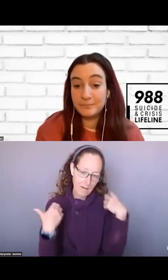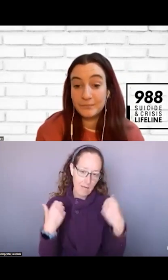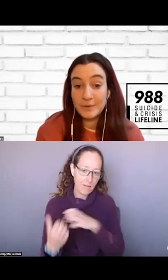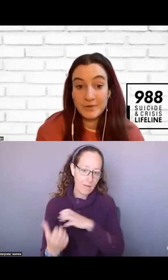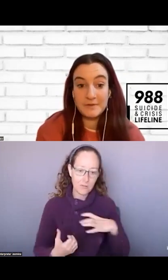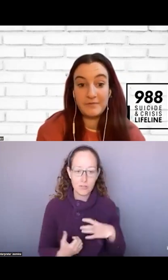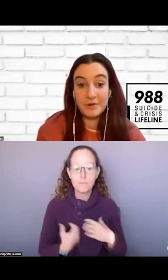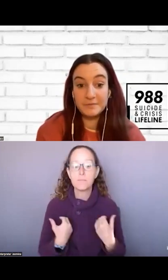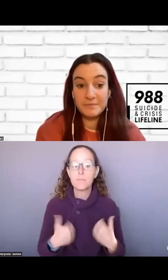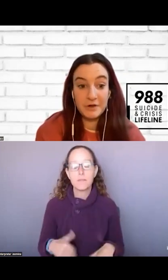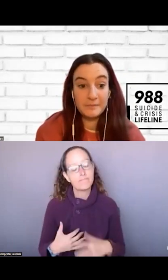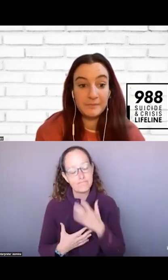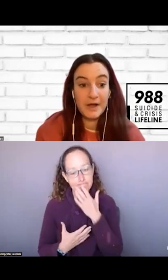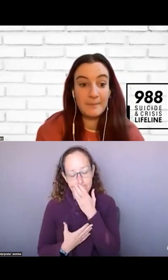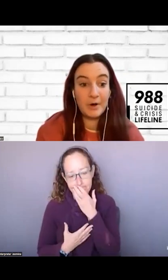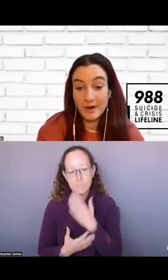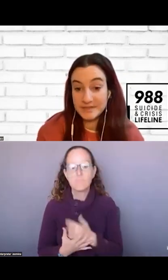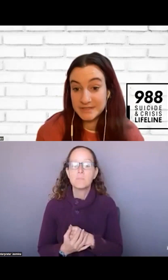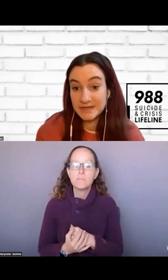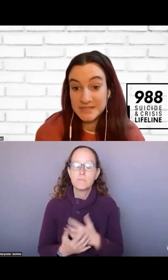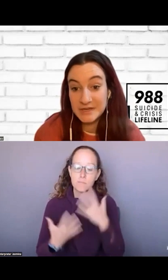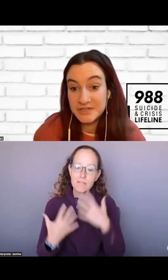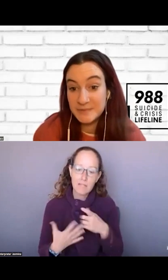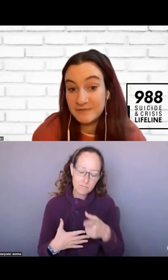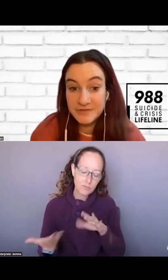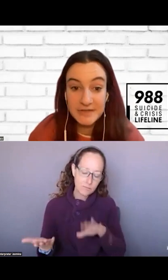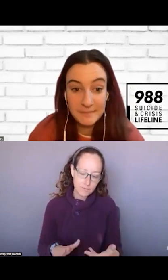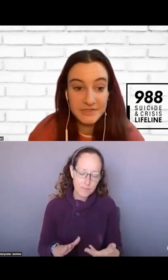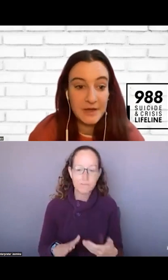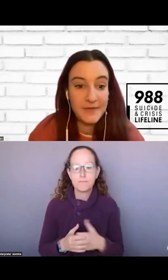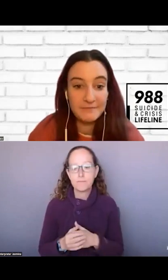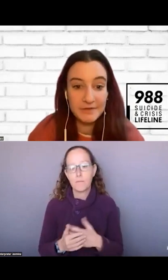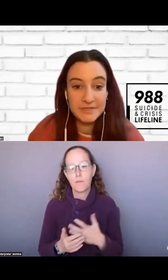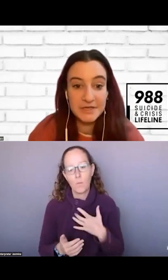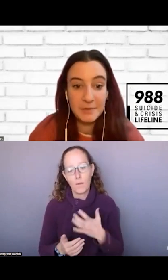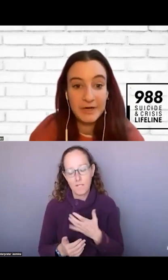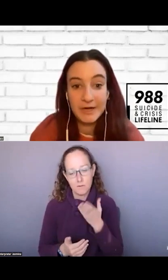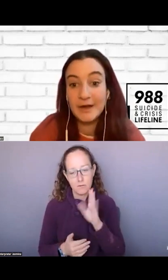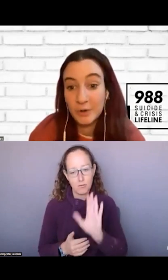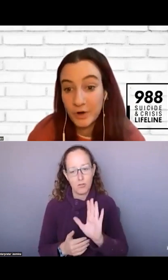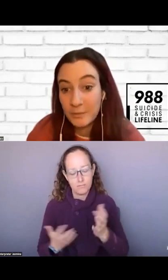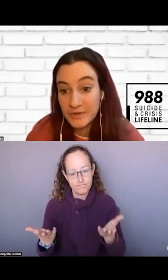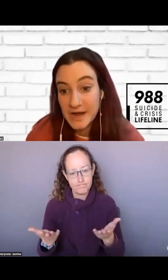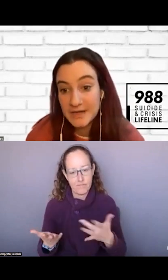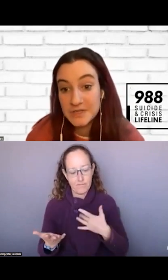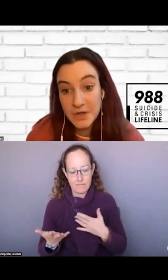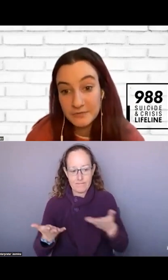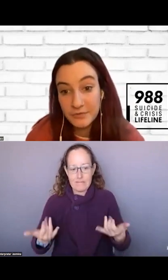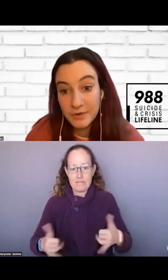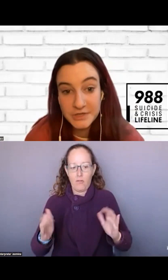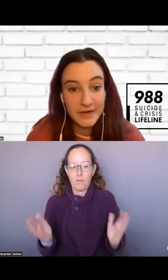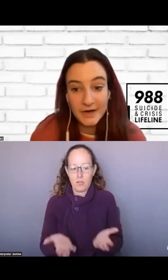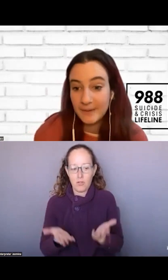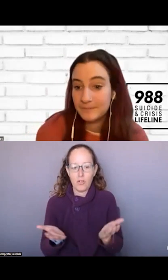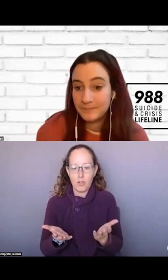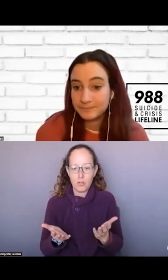and we feel, her presence continues to be felt in the mental health advocacy community, and her work really guides a lot of what